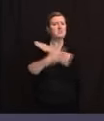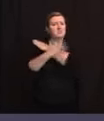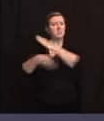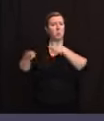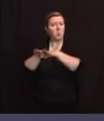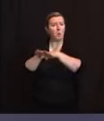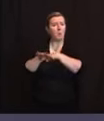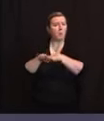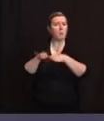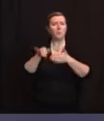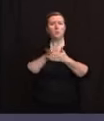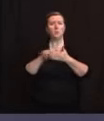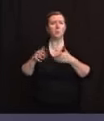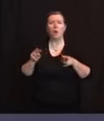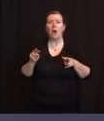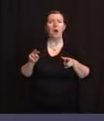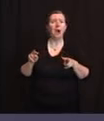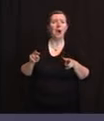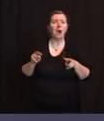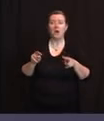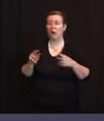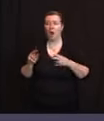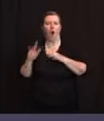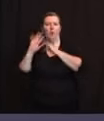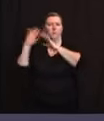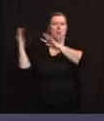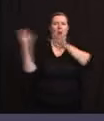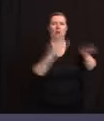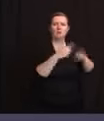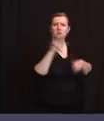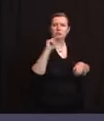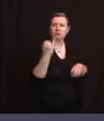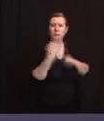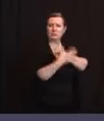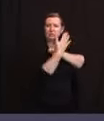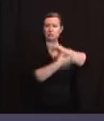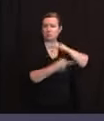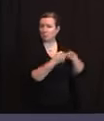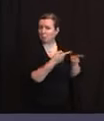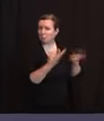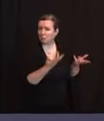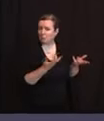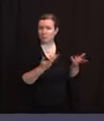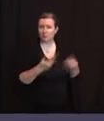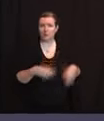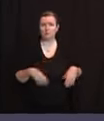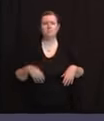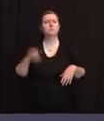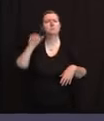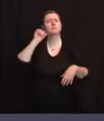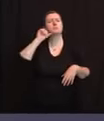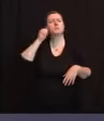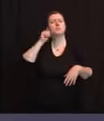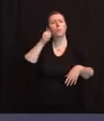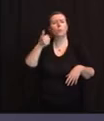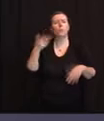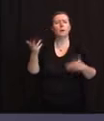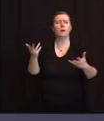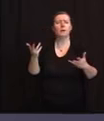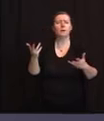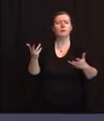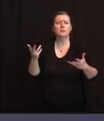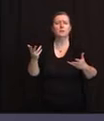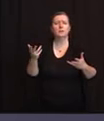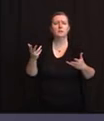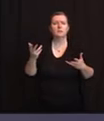summer? And on tomorrow's financial update, what can we expect in terms of cutbacks,